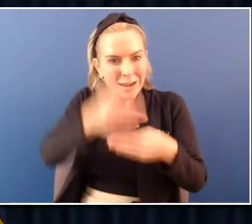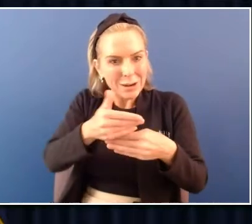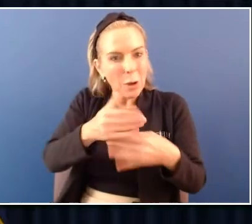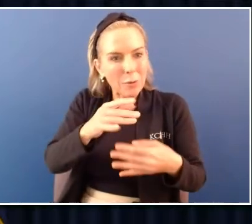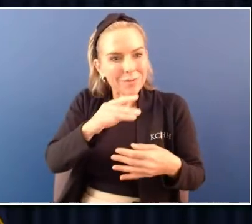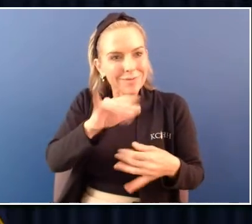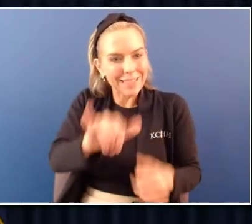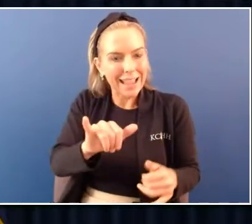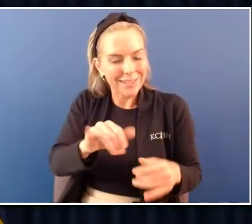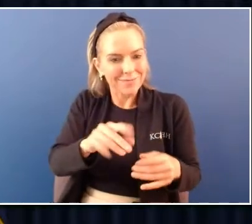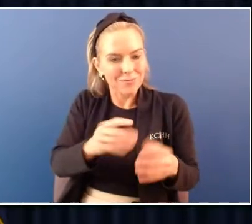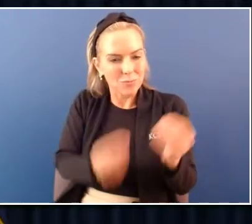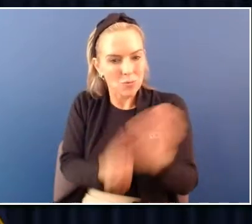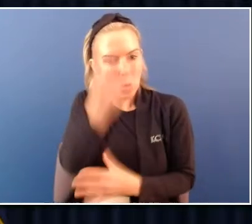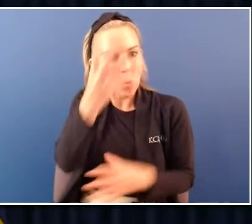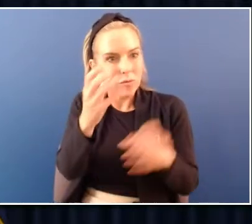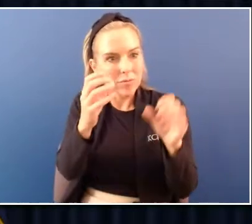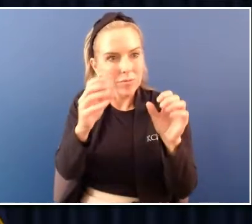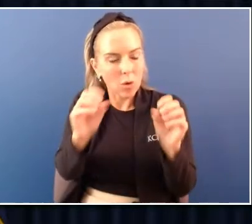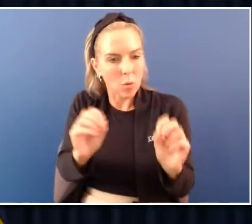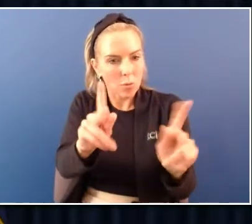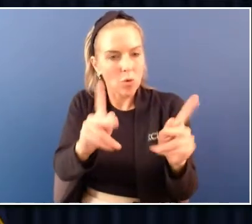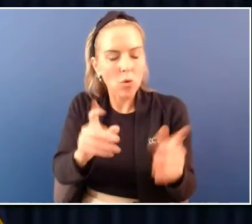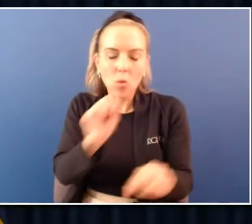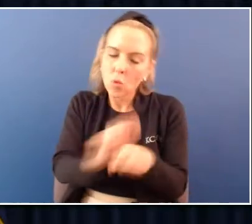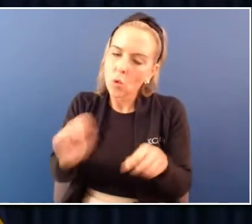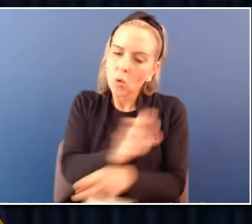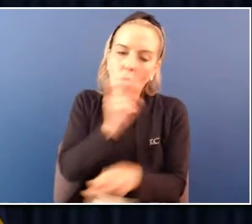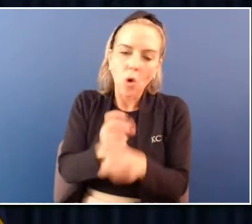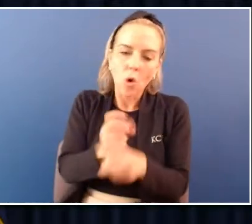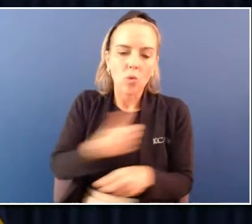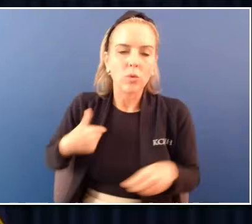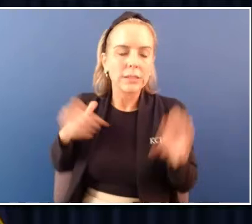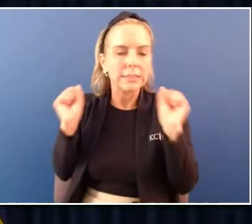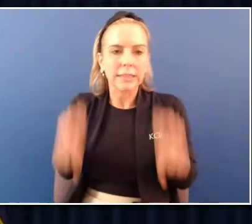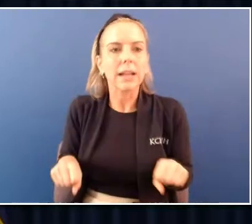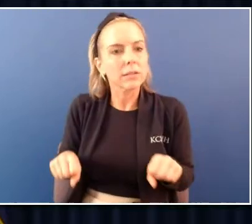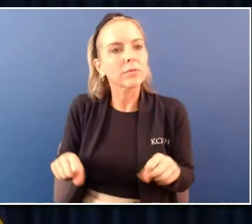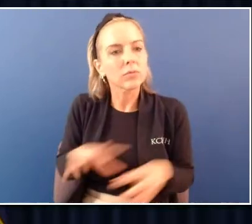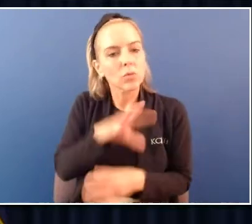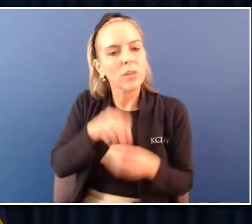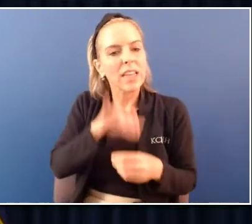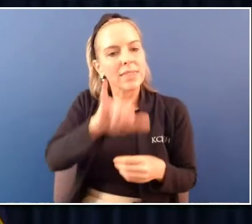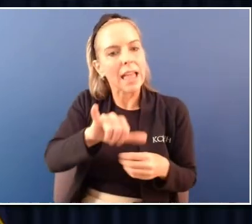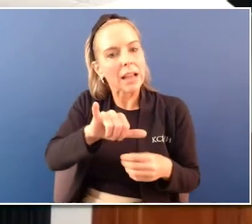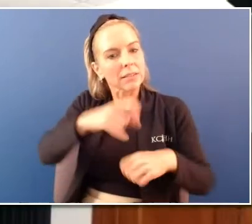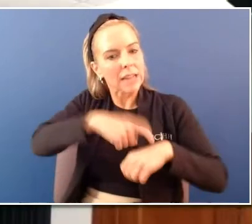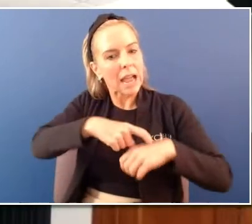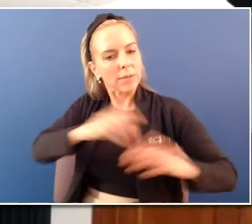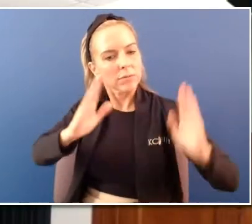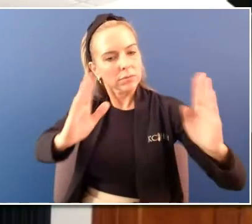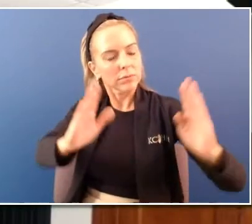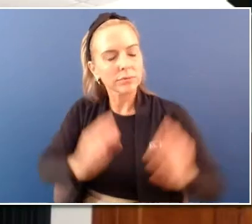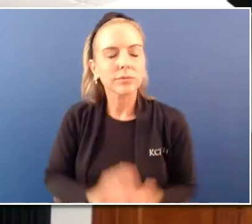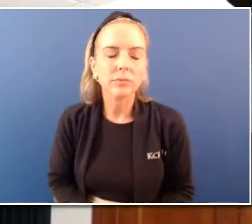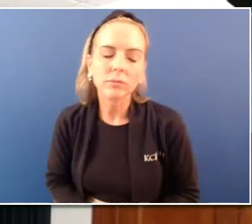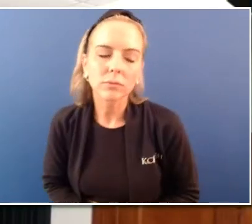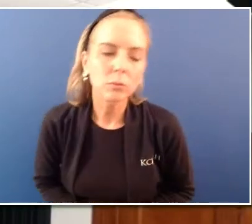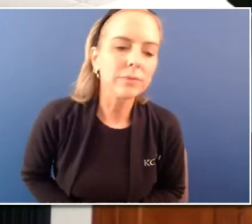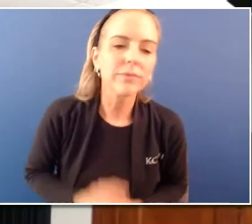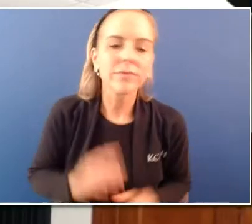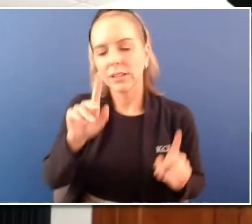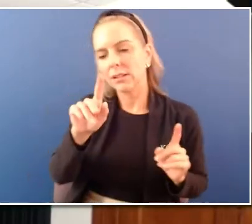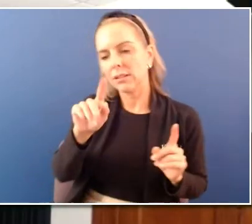stay open, but what we can do is work as hard as we can within that window. Tom. Thank you, Governor. Good afternoon to